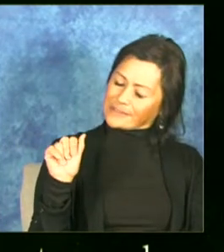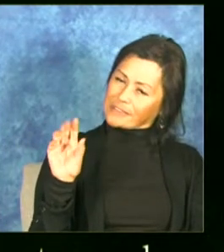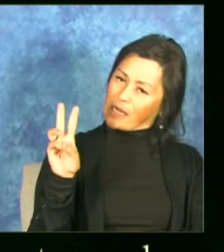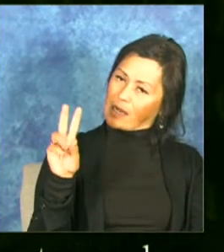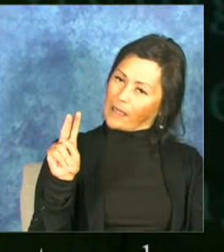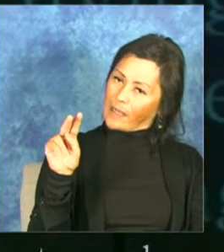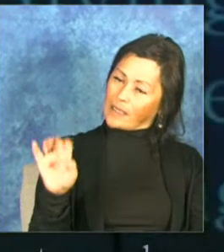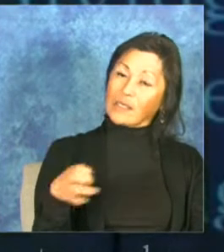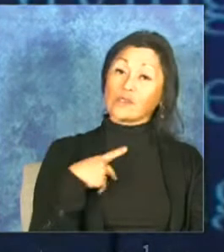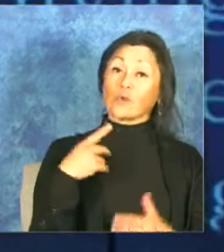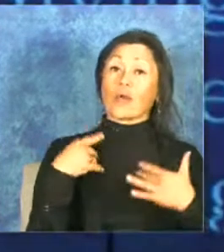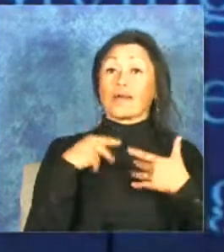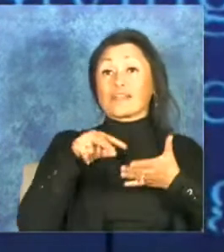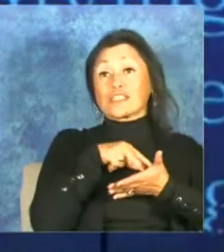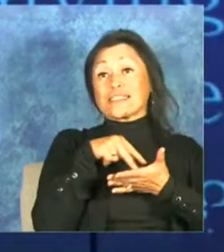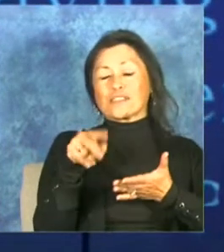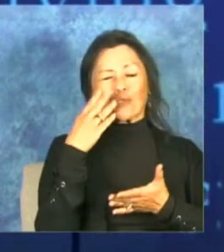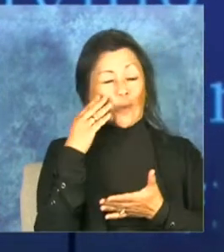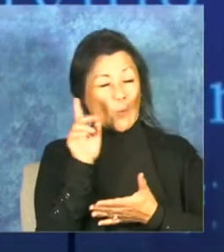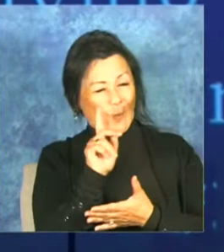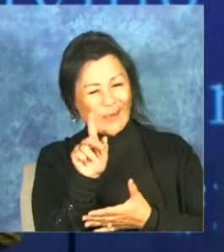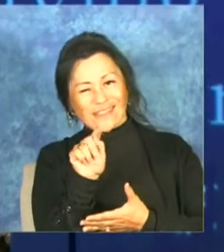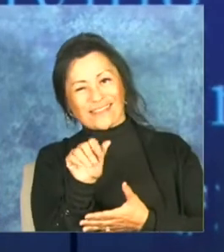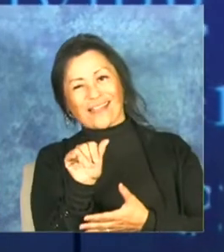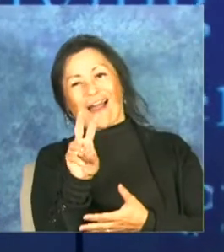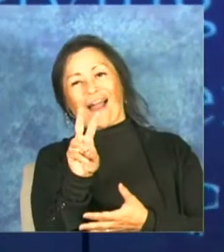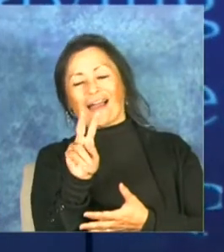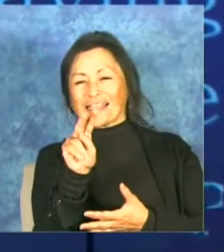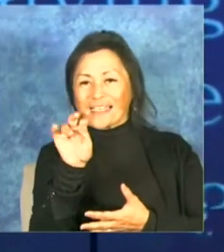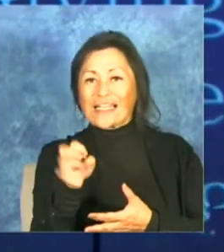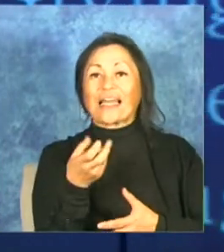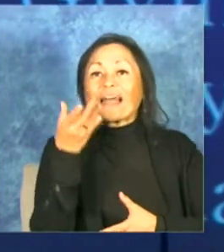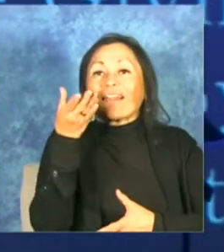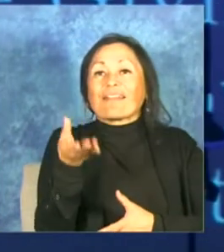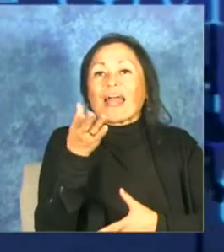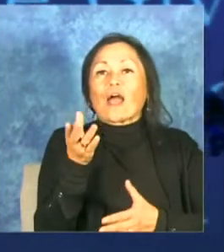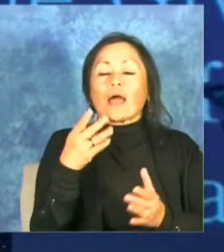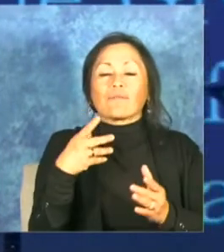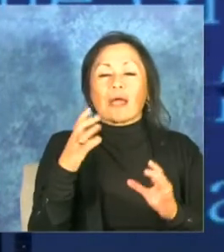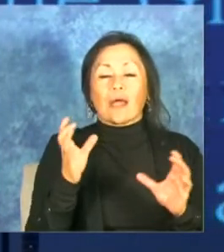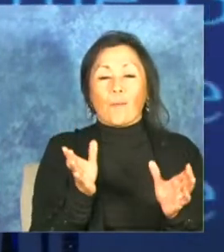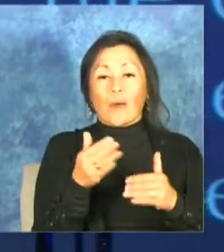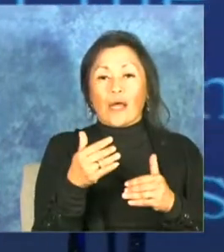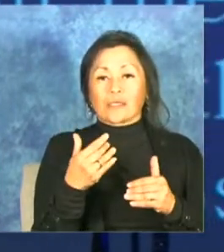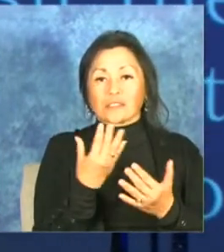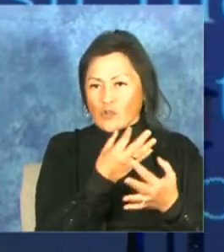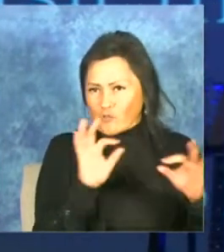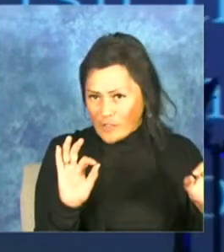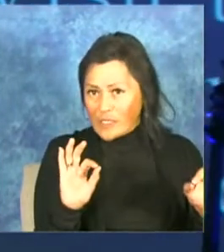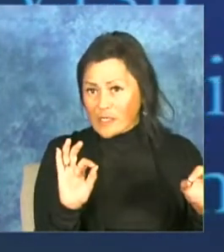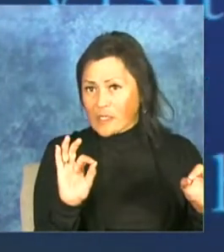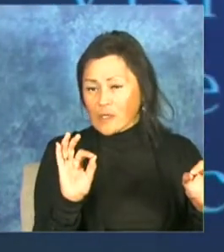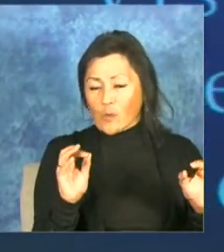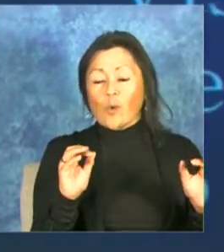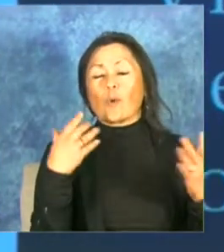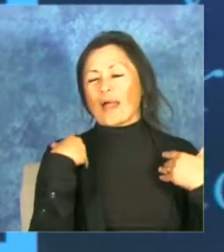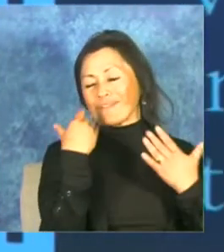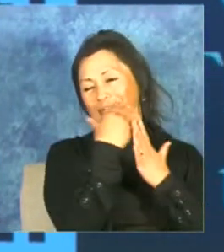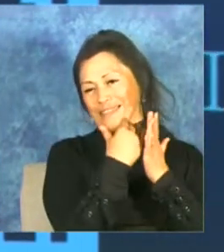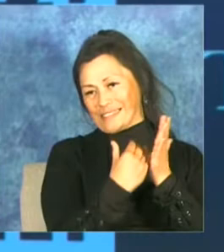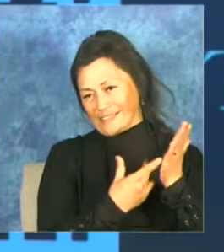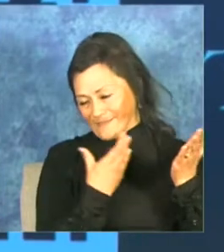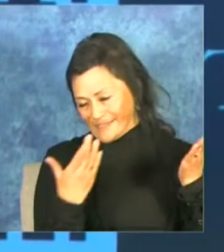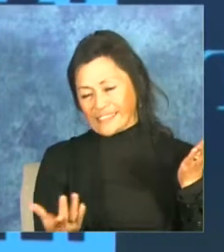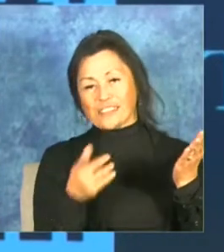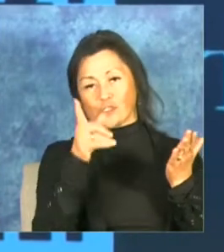And she'll be doing a dance just so that you know where she's at. And she'll be up there handing out shoeboxes. The shoeboxes are free. We provide a list of the things you need to go